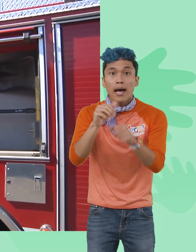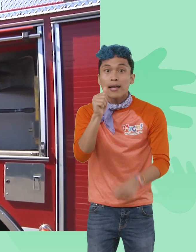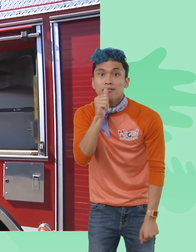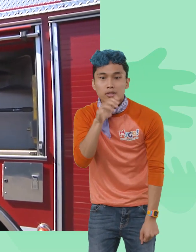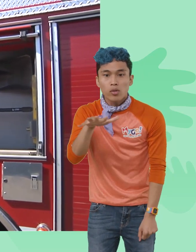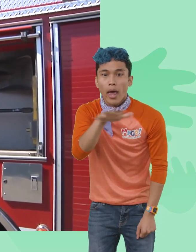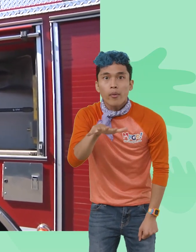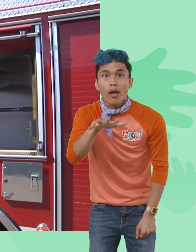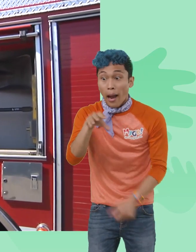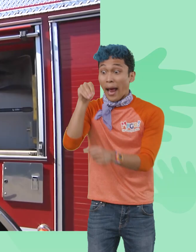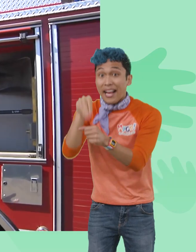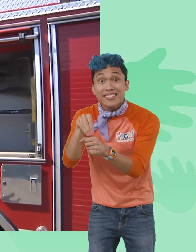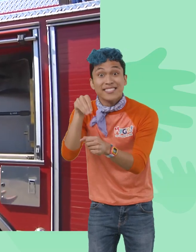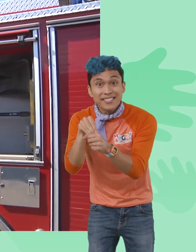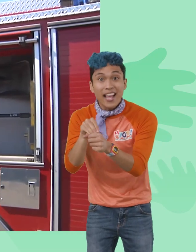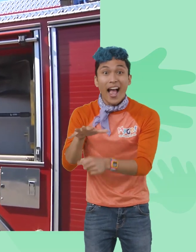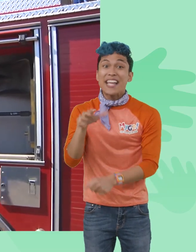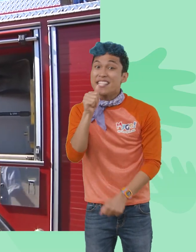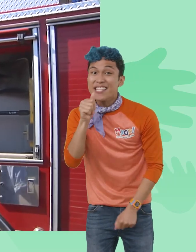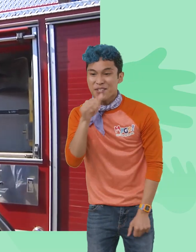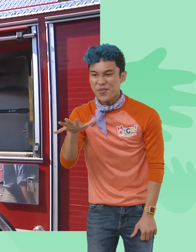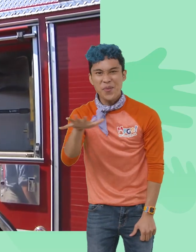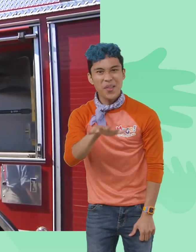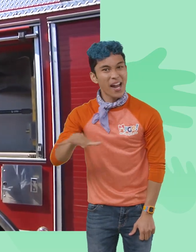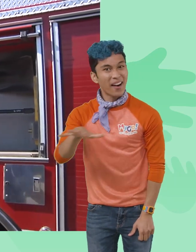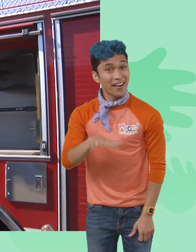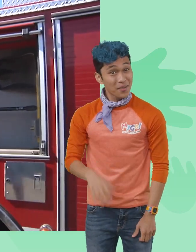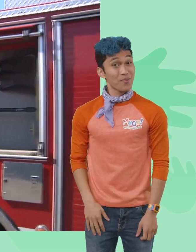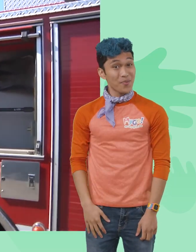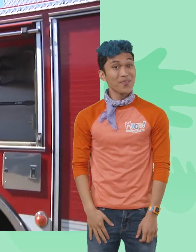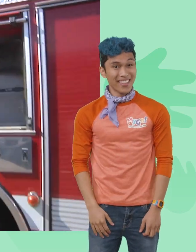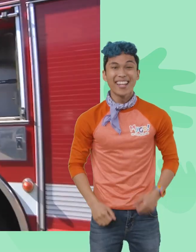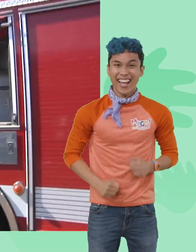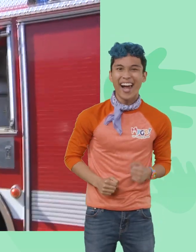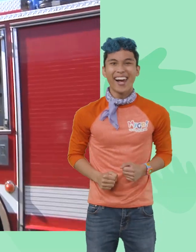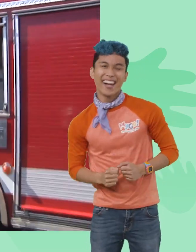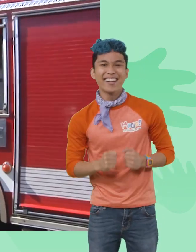secret compartments that are inside secret compartments.